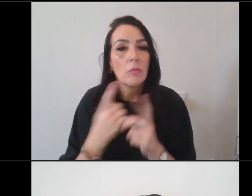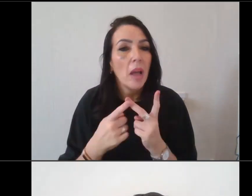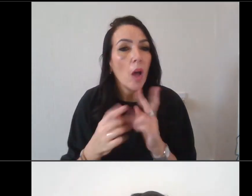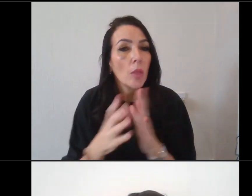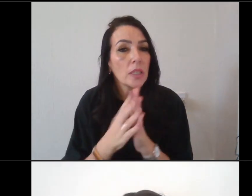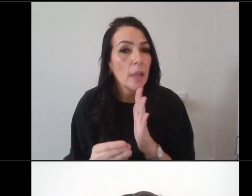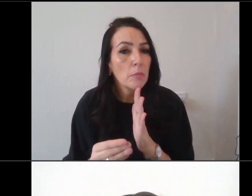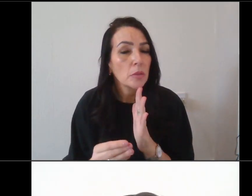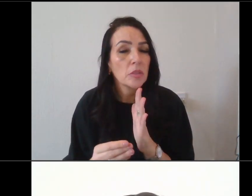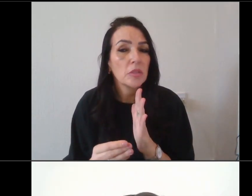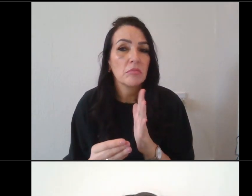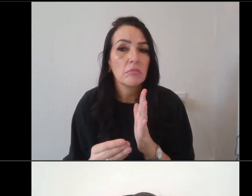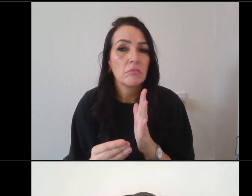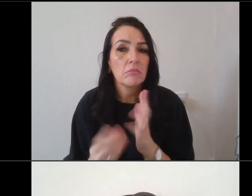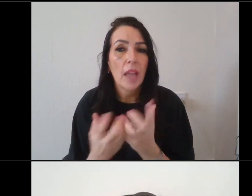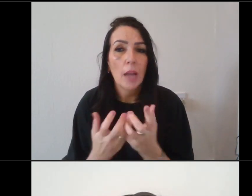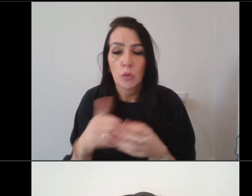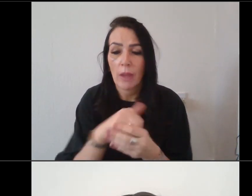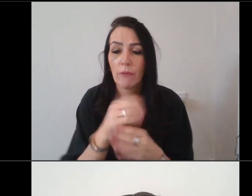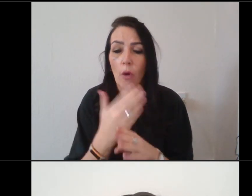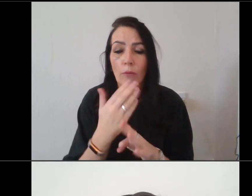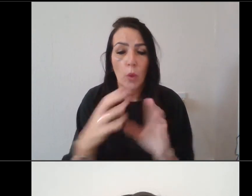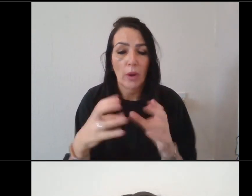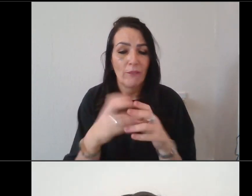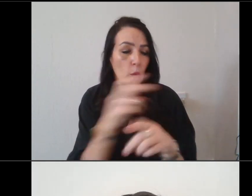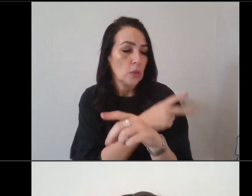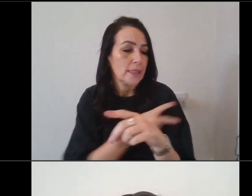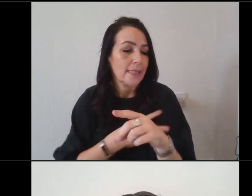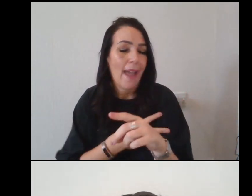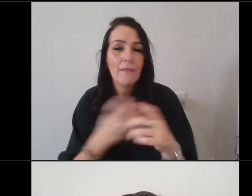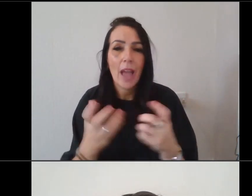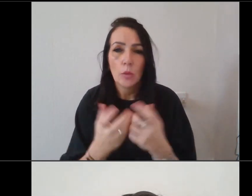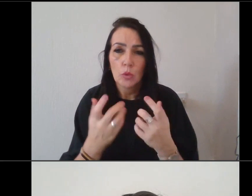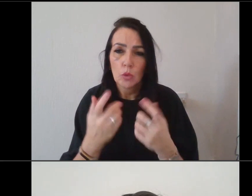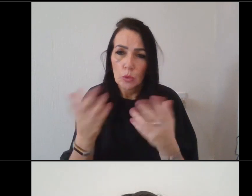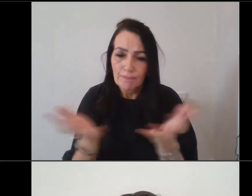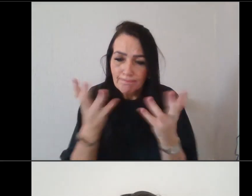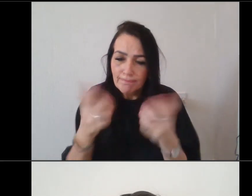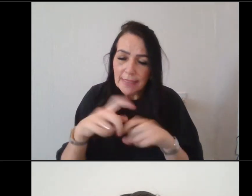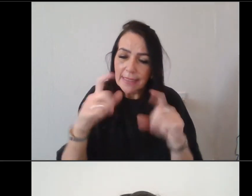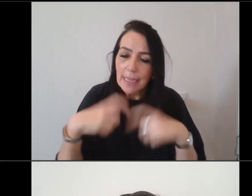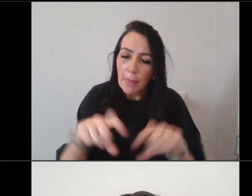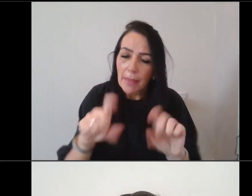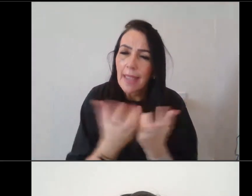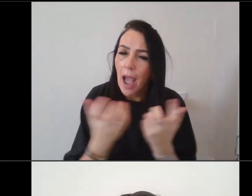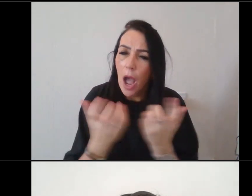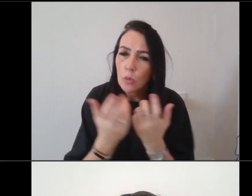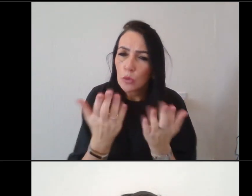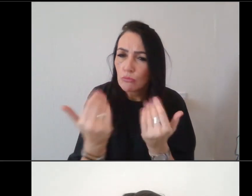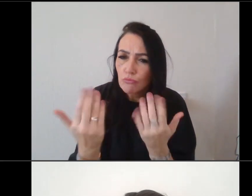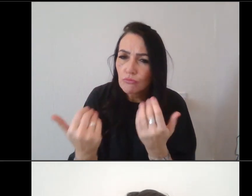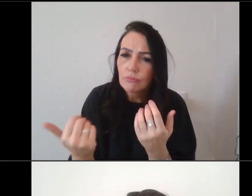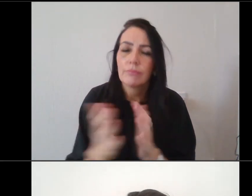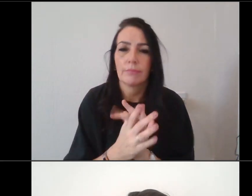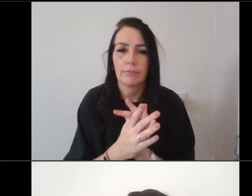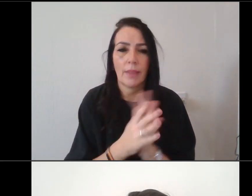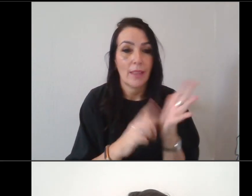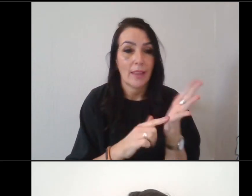of involving the workforce in sustainability? Yeah, definitely. I think Laura covered quite a lot